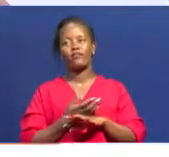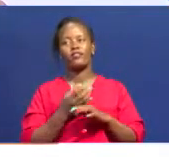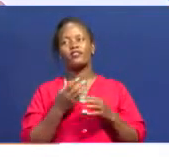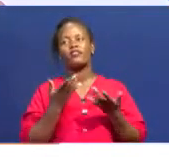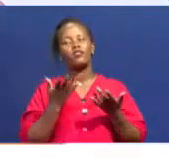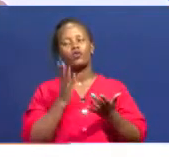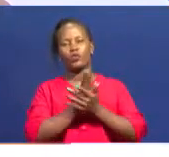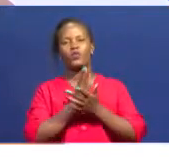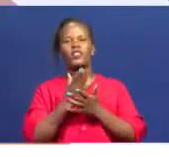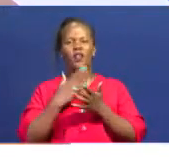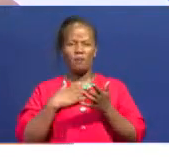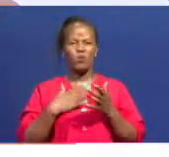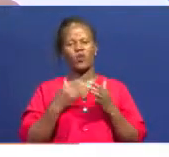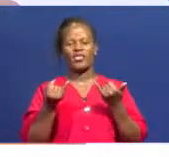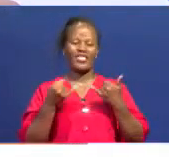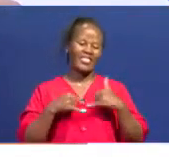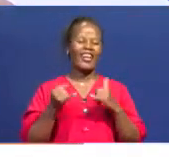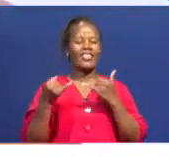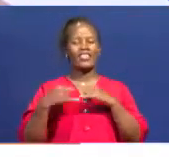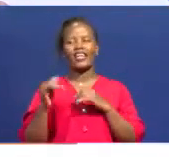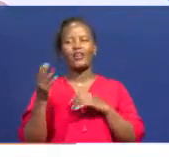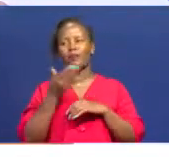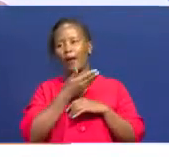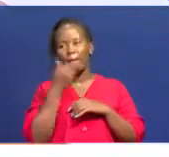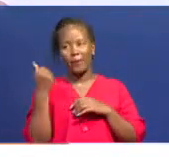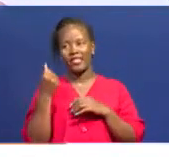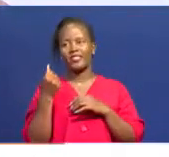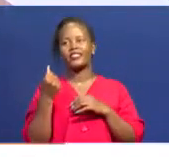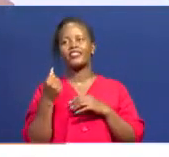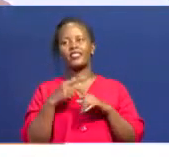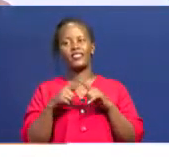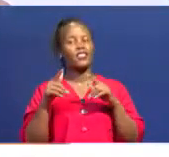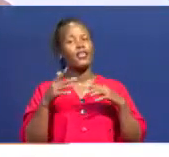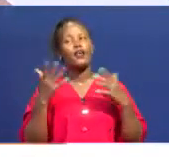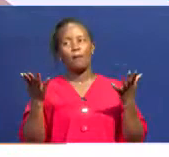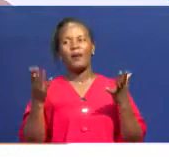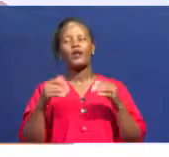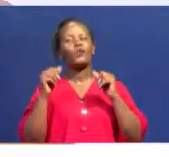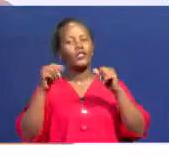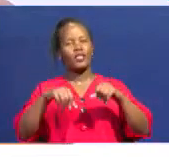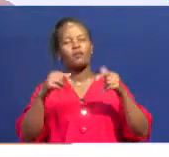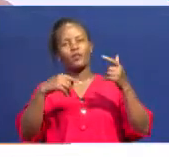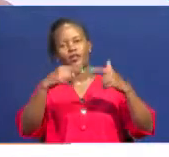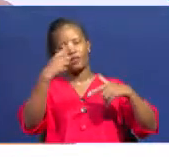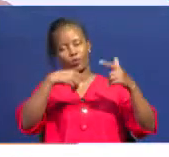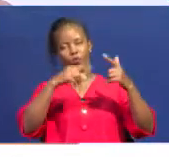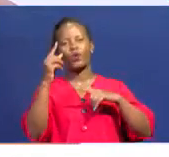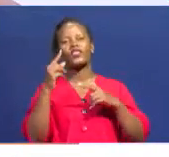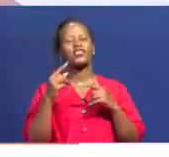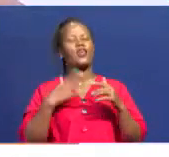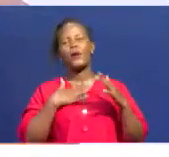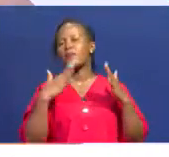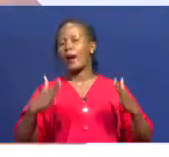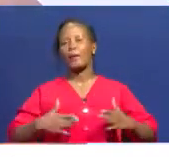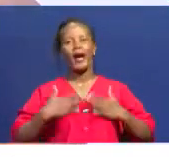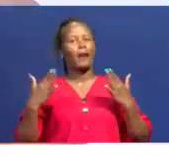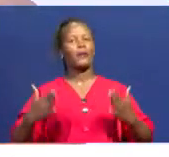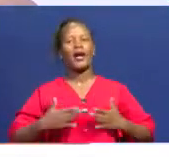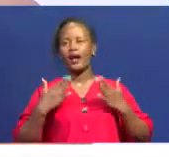I wasn't playing my best tennis, but I managed to win the points and like win the match, so I'm really happy about